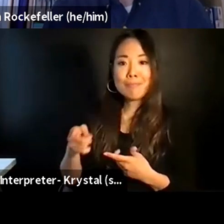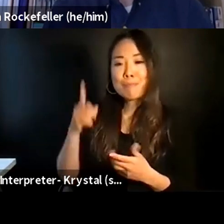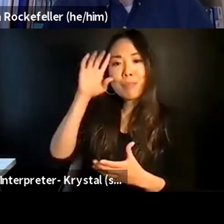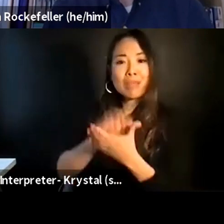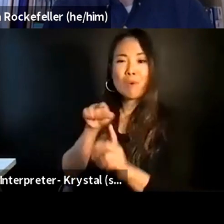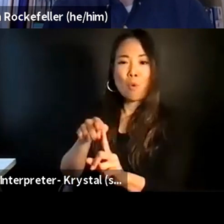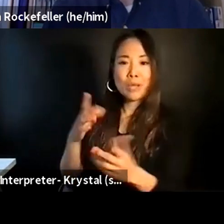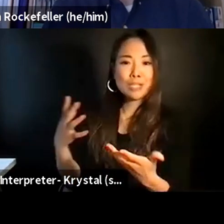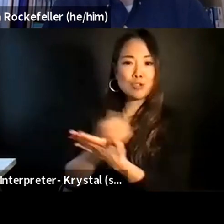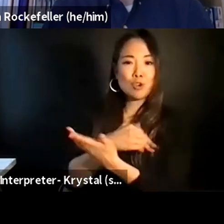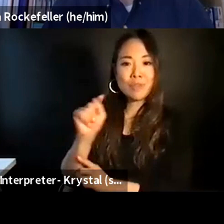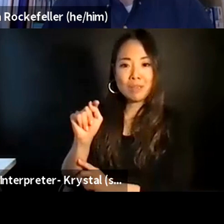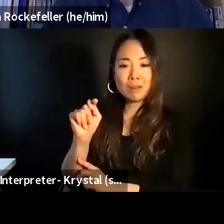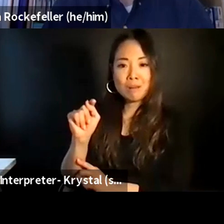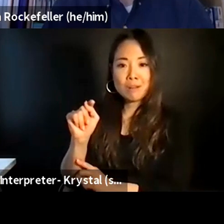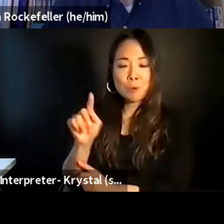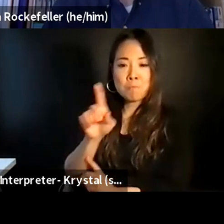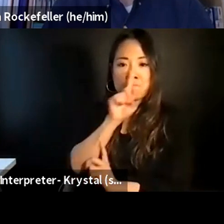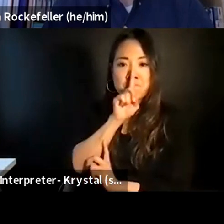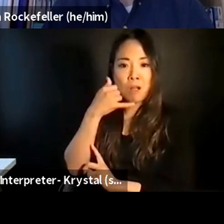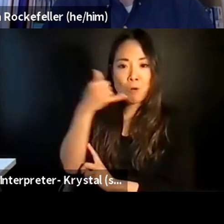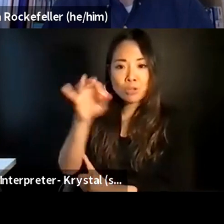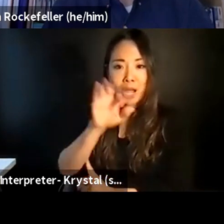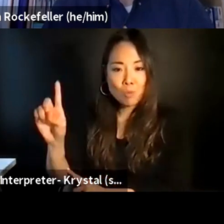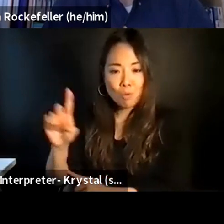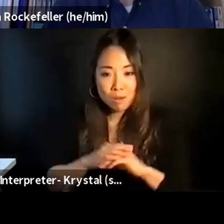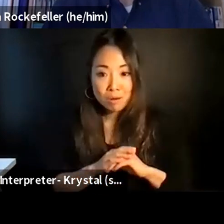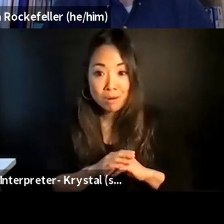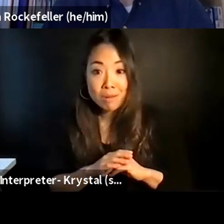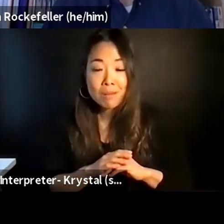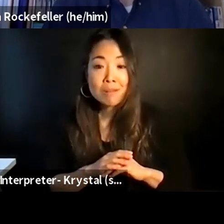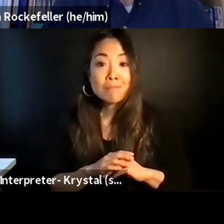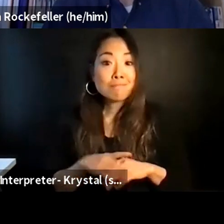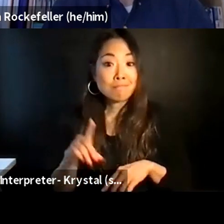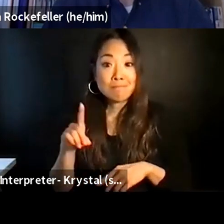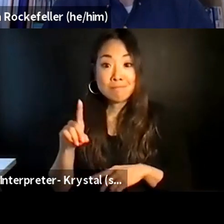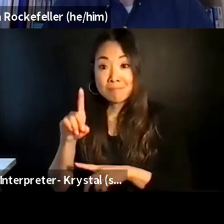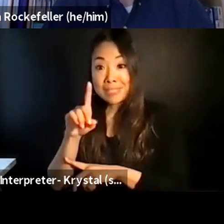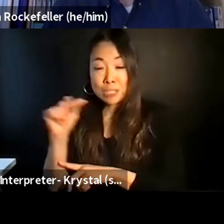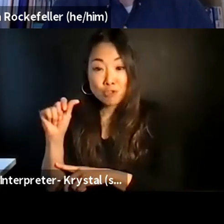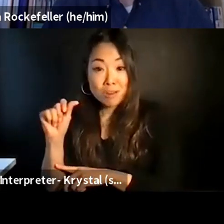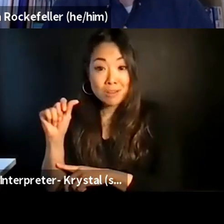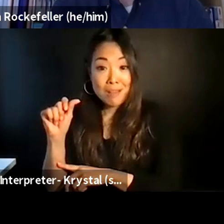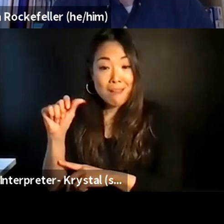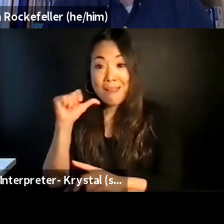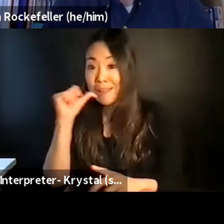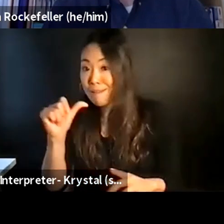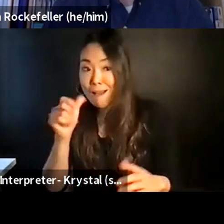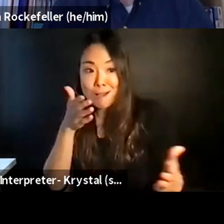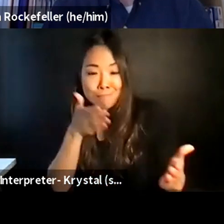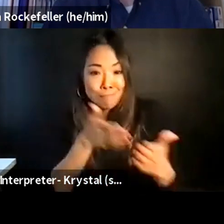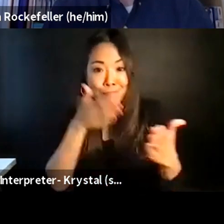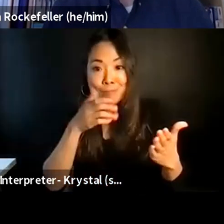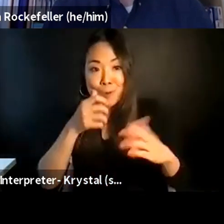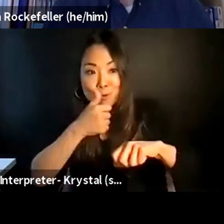death. The DA, district attorney, did not press charges, did not press for an investigation. There were